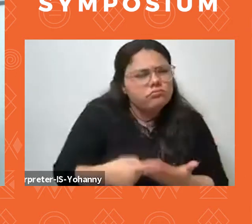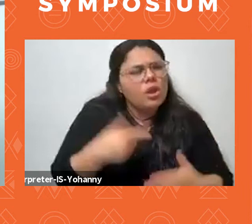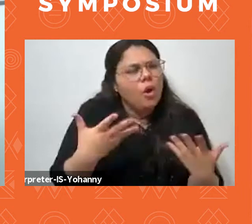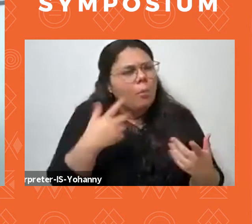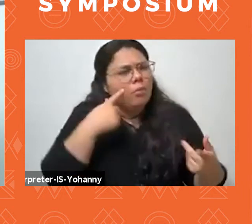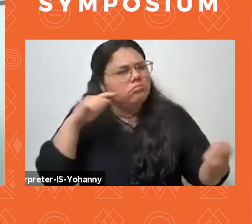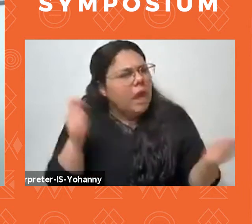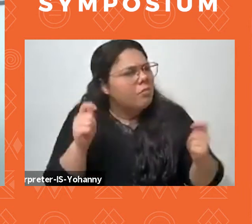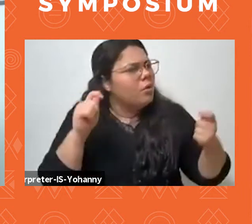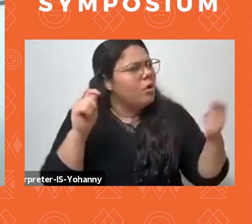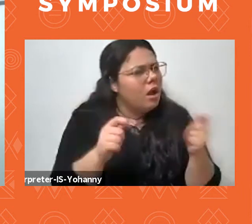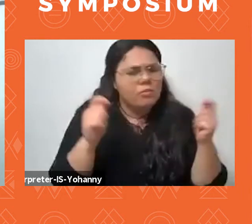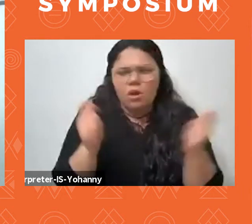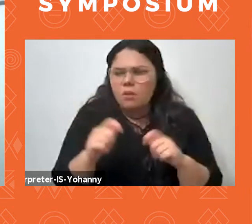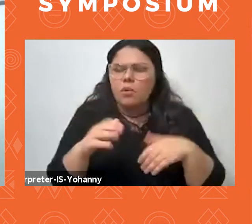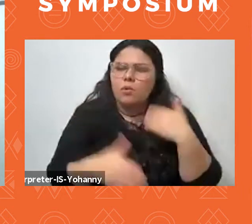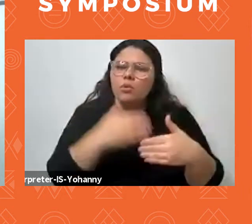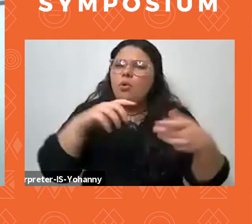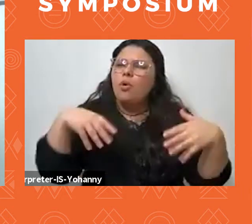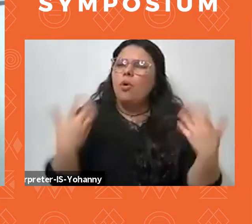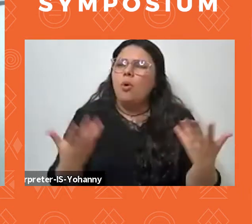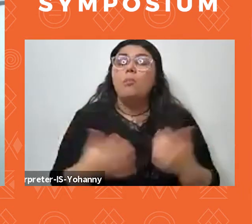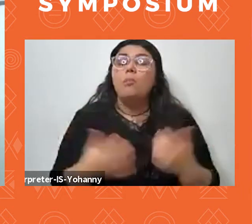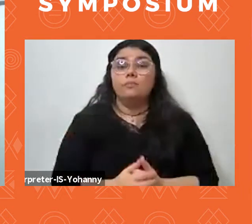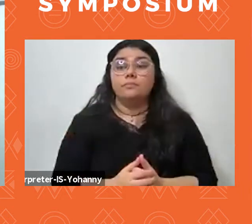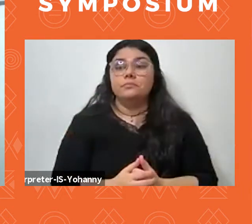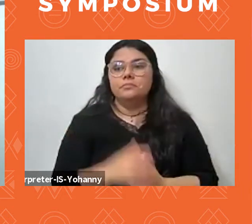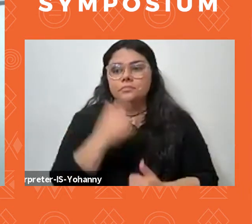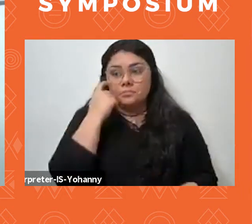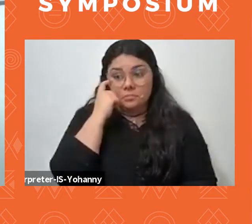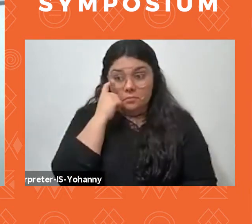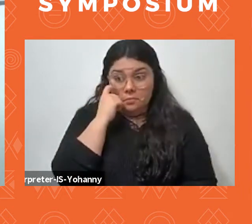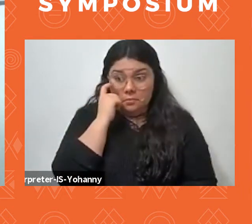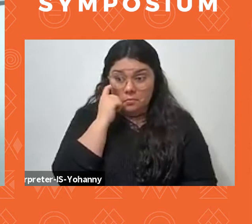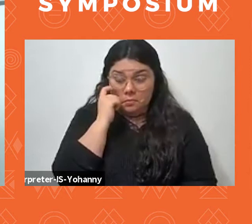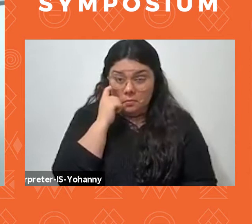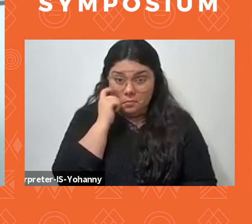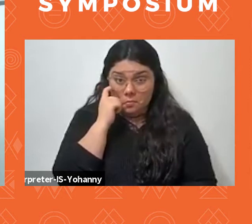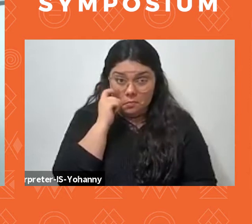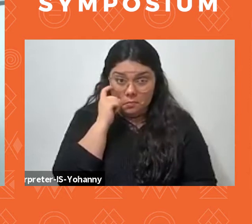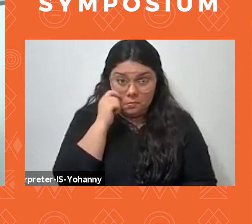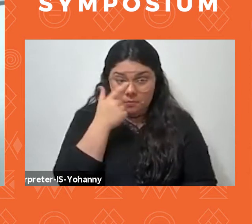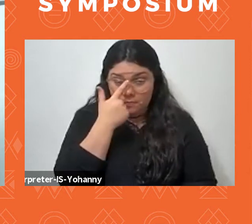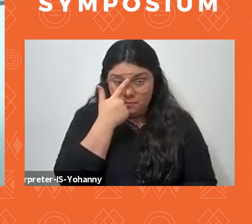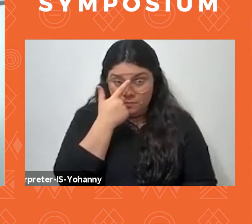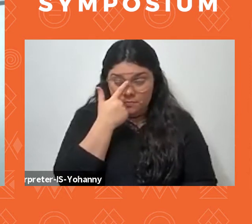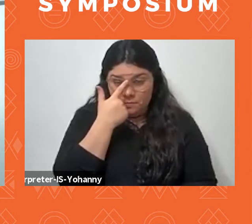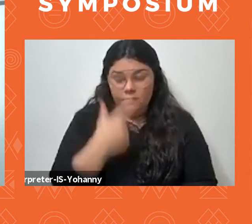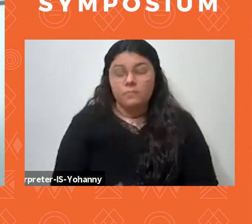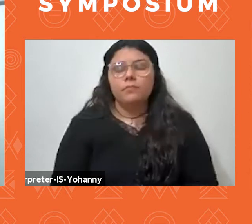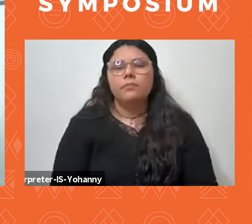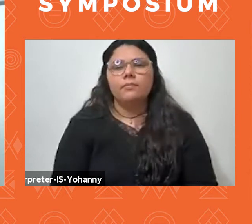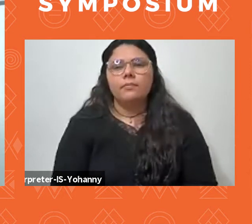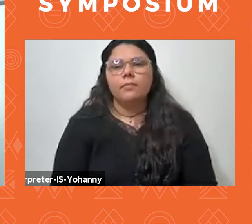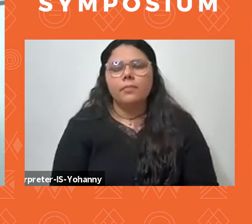intersectional crises that are gender specific, that are gender specific. So that's why this